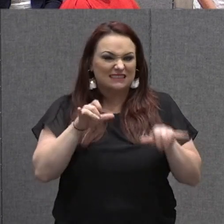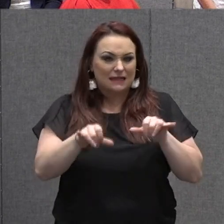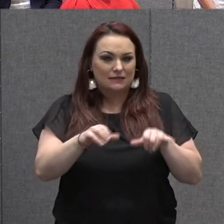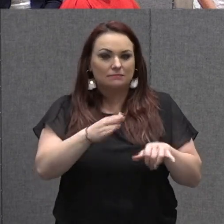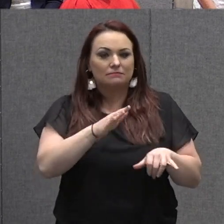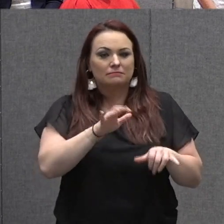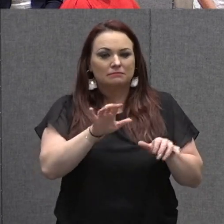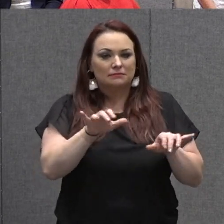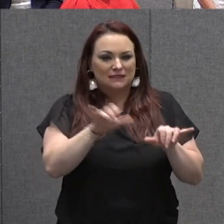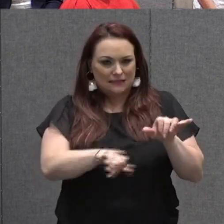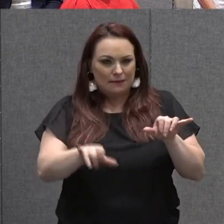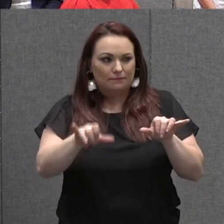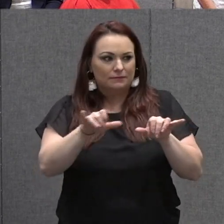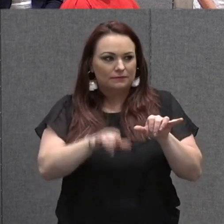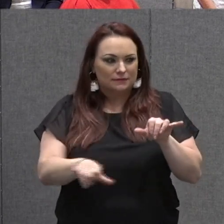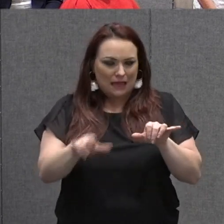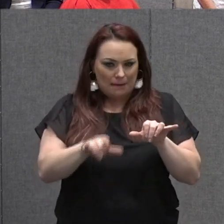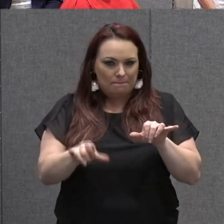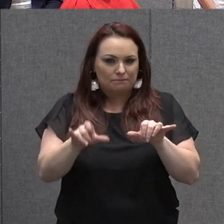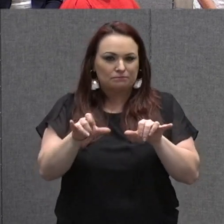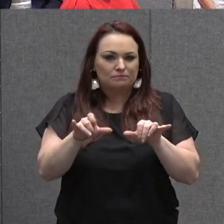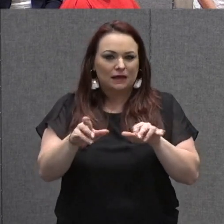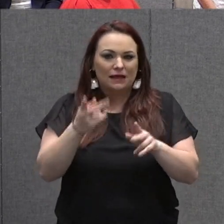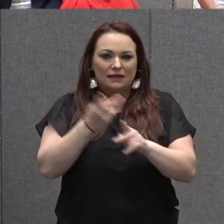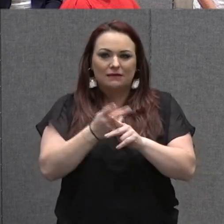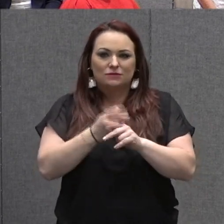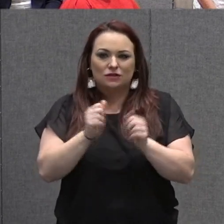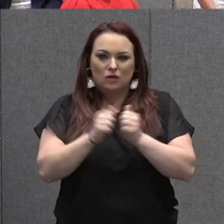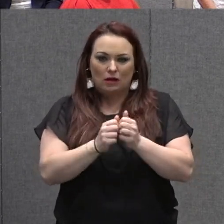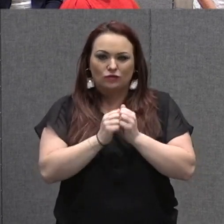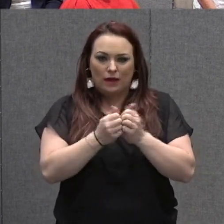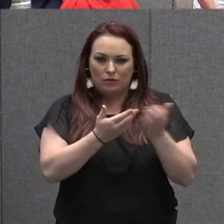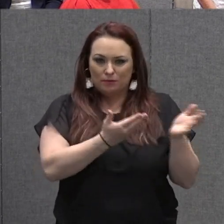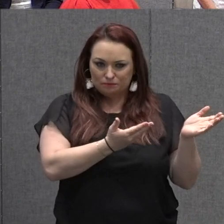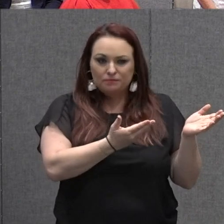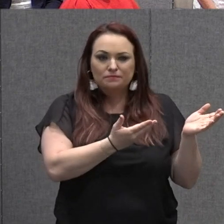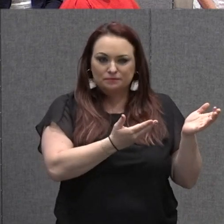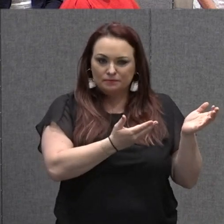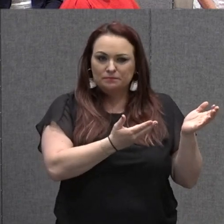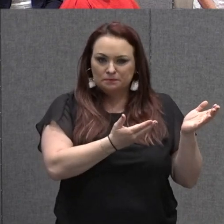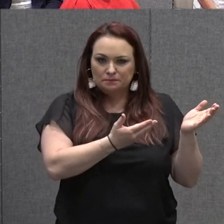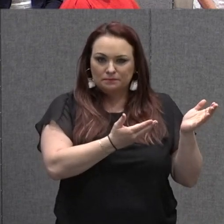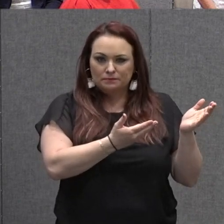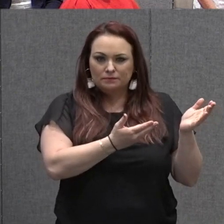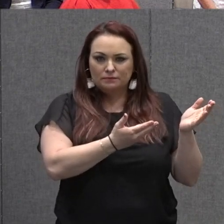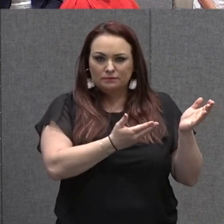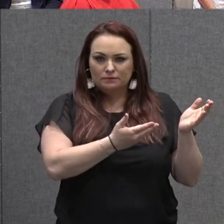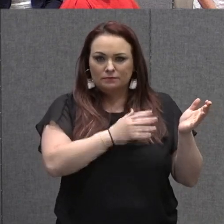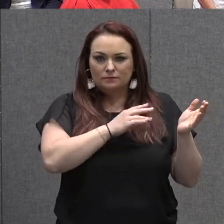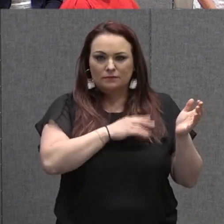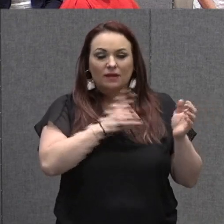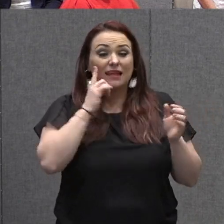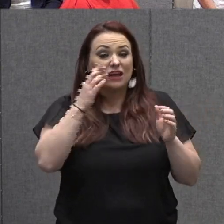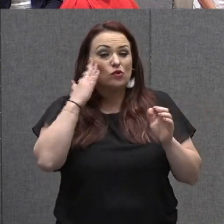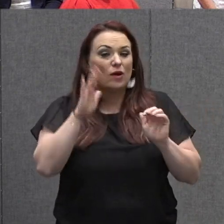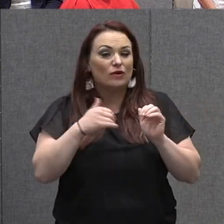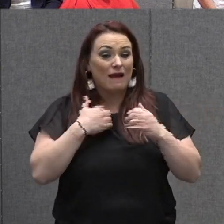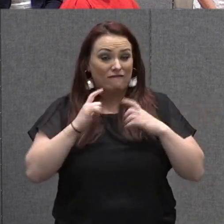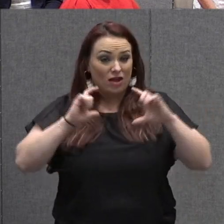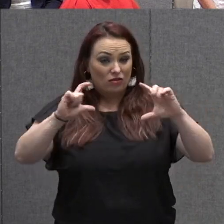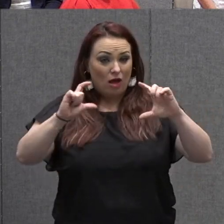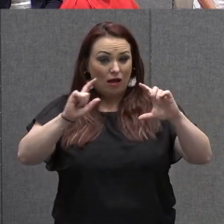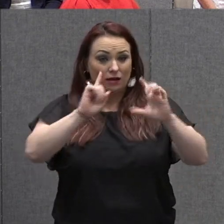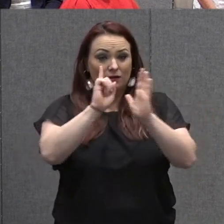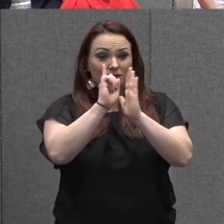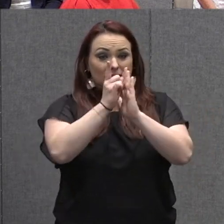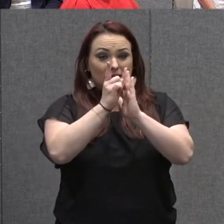same. And that's our timeline, and it just keeps us all together. Let's just know where we are. Sort of like the second hands of a clock that tick